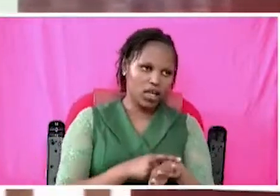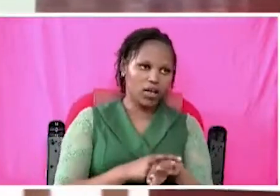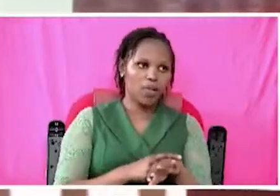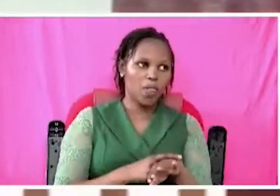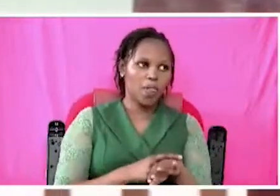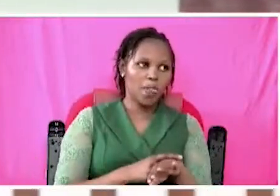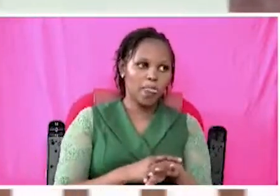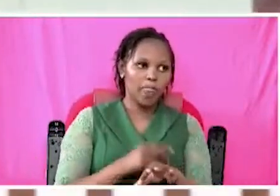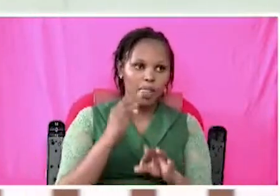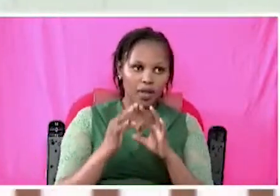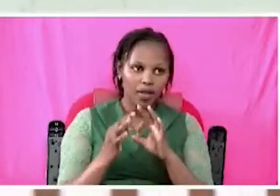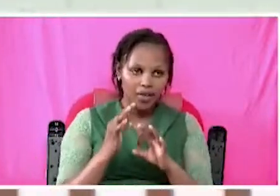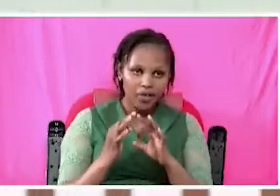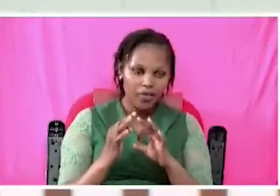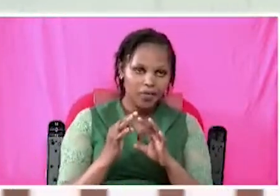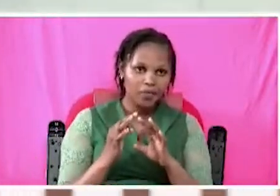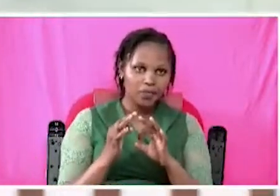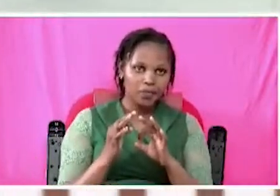is,